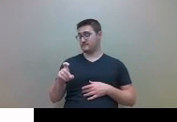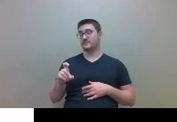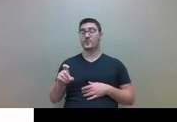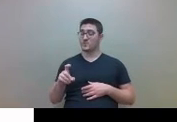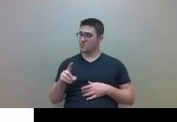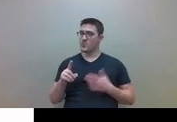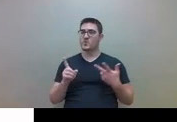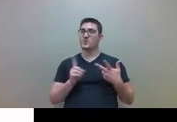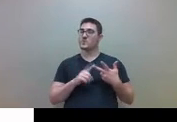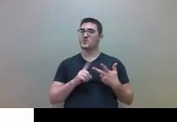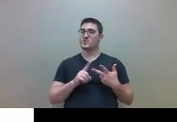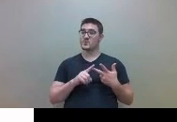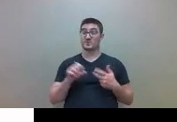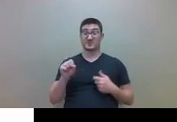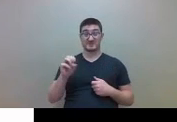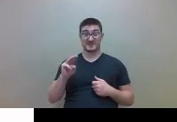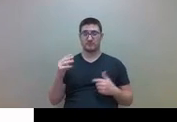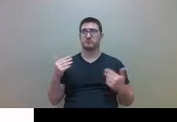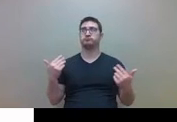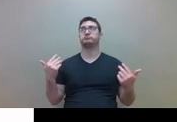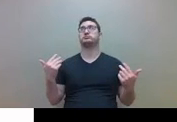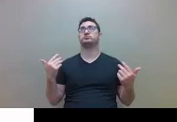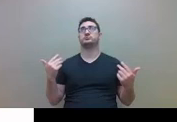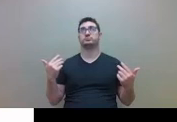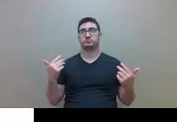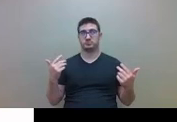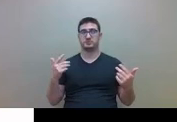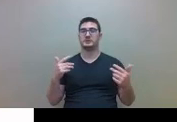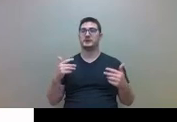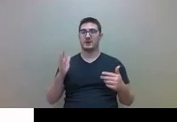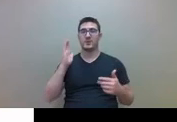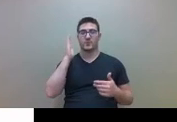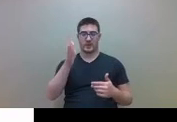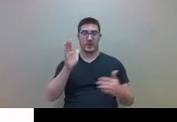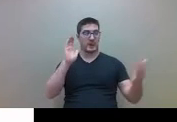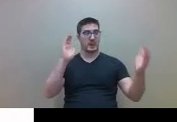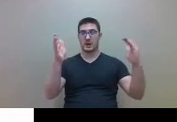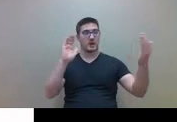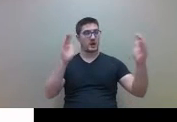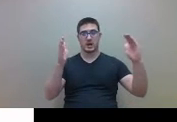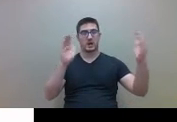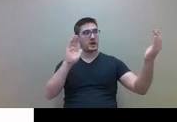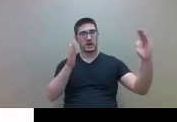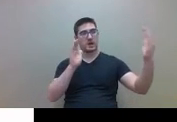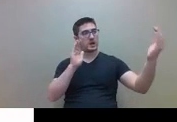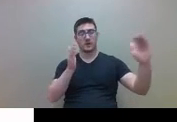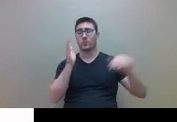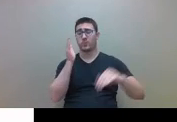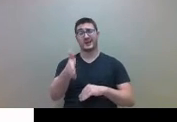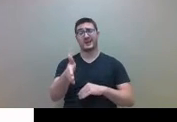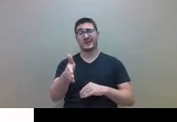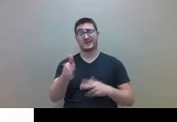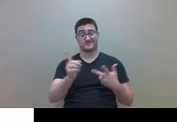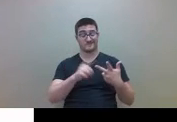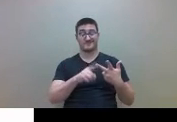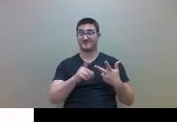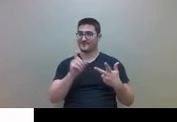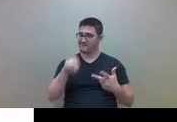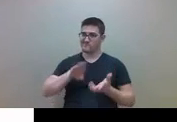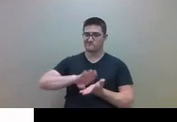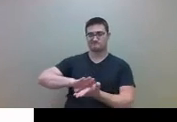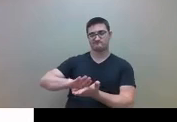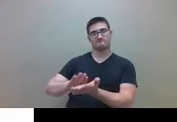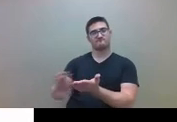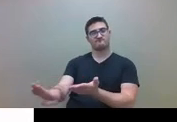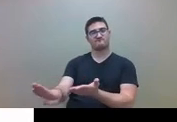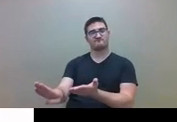comparison, and a lot of it's a thief of joy, really it is. And it's almost about going on a detox, social media detox. I'm glad